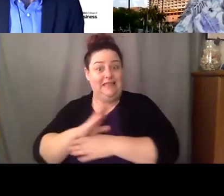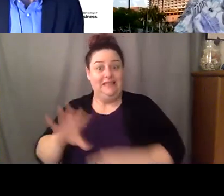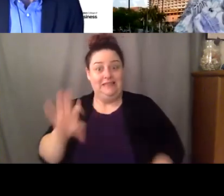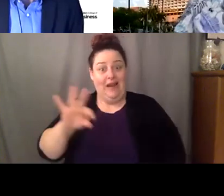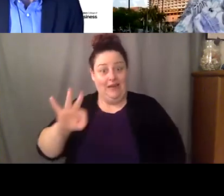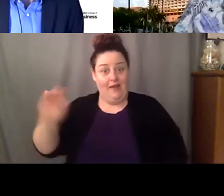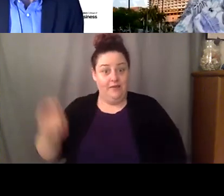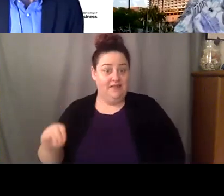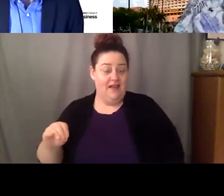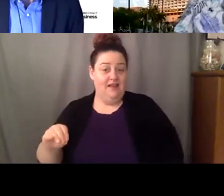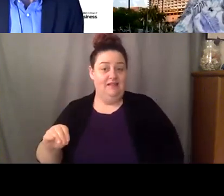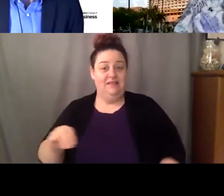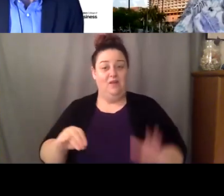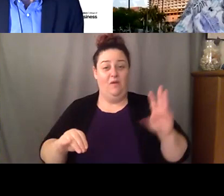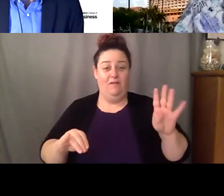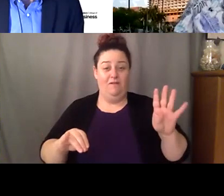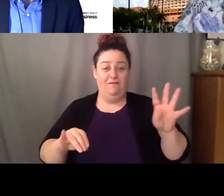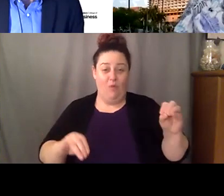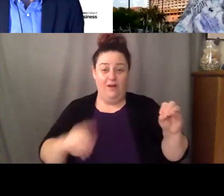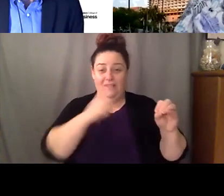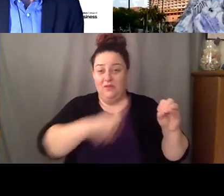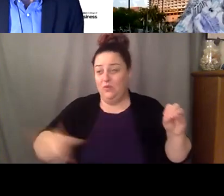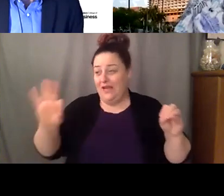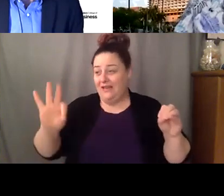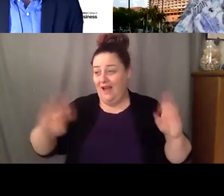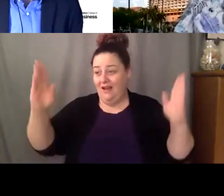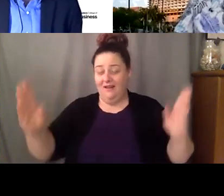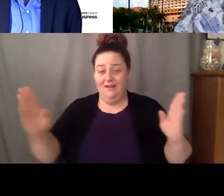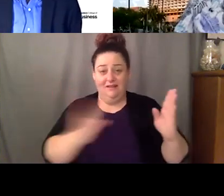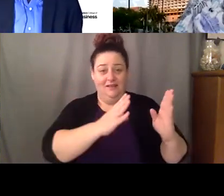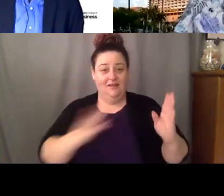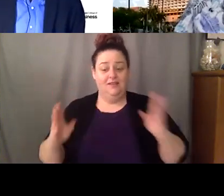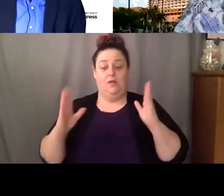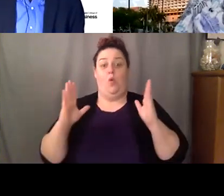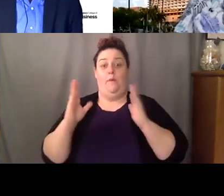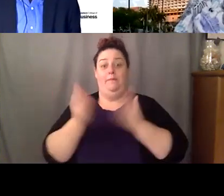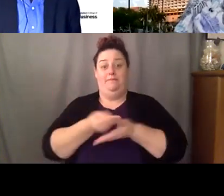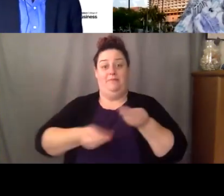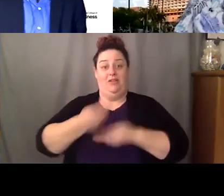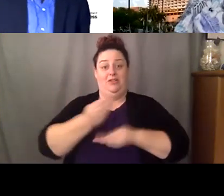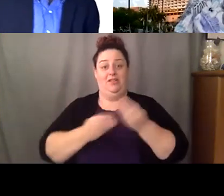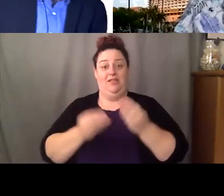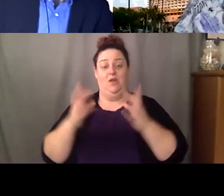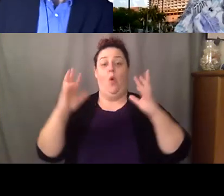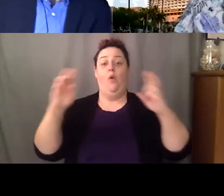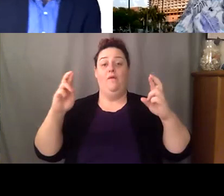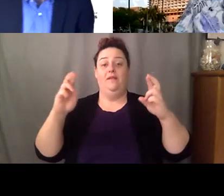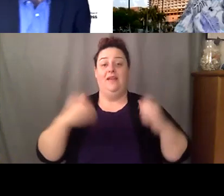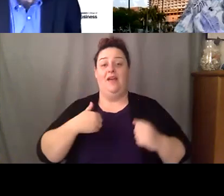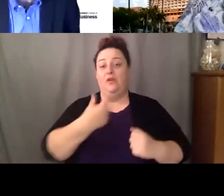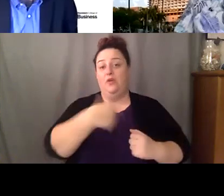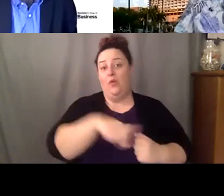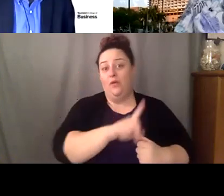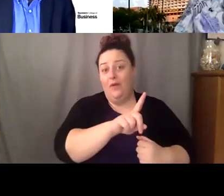So we were hopeful during the budgeting process that, you know, we would have an okay Q1 that's kind